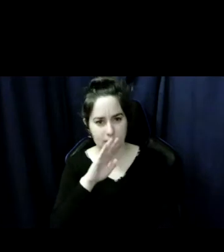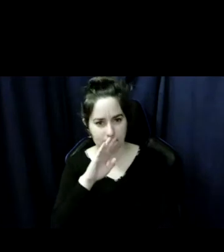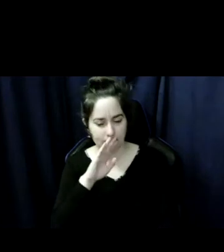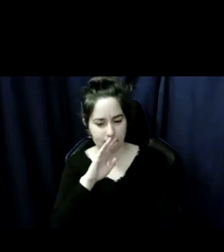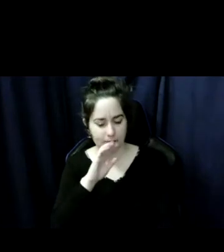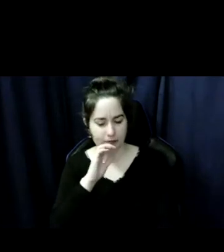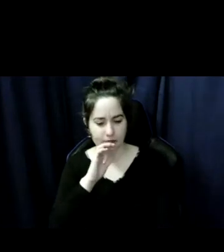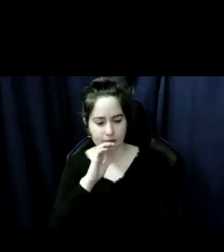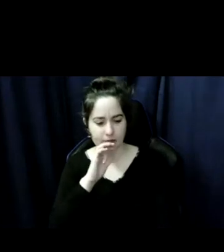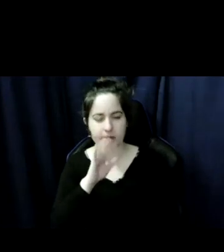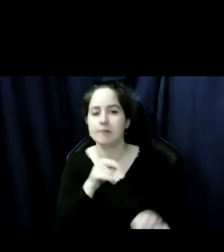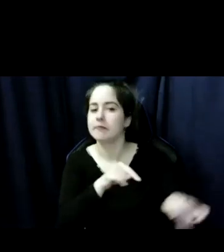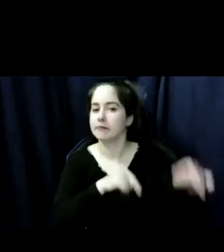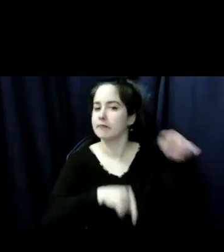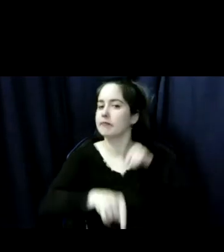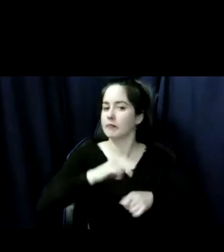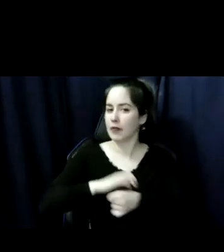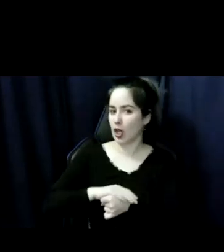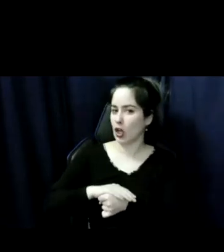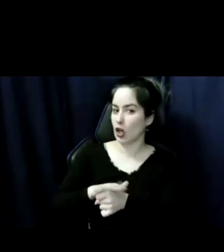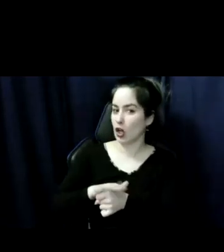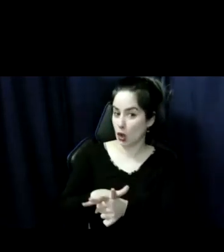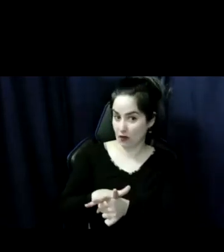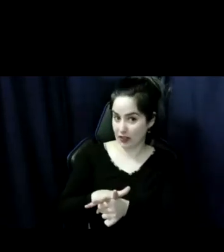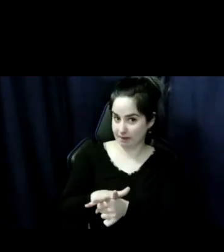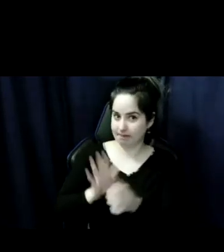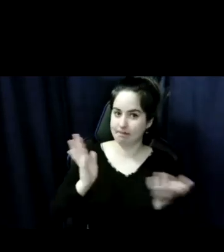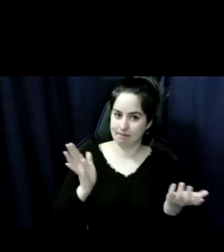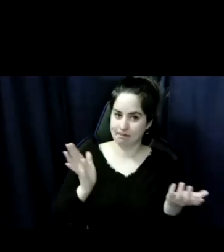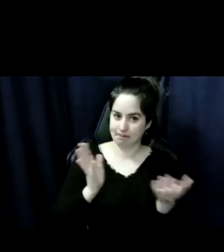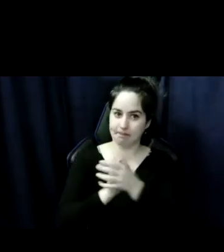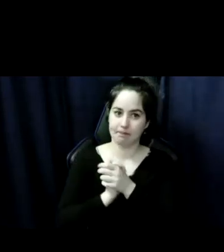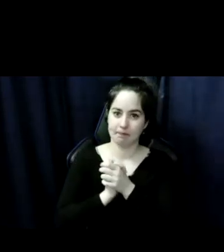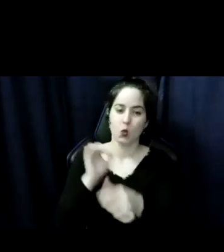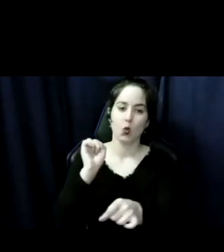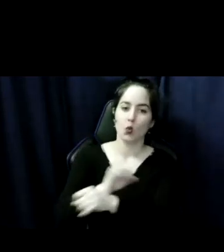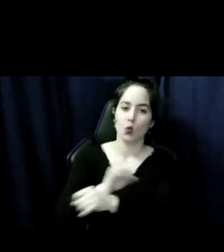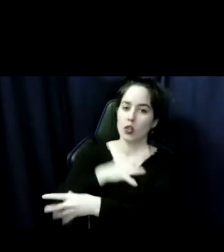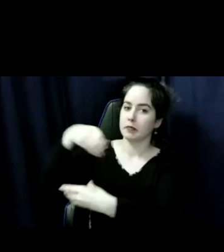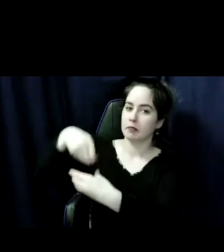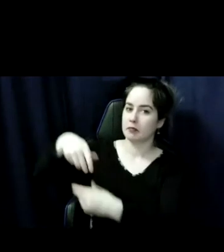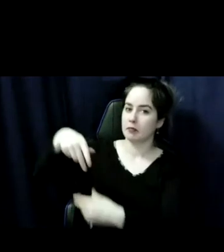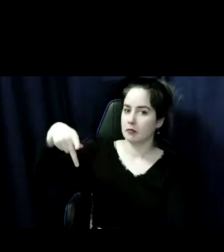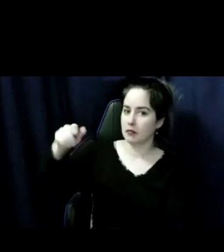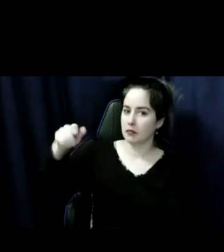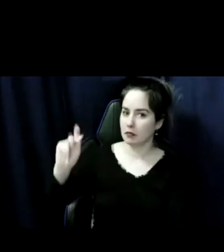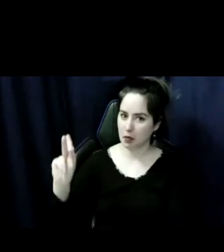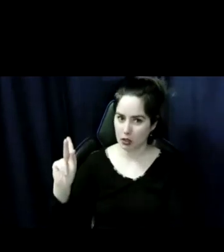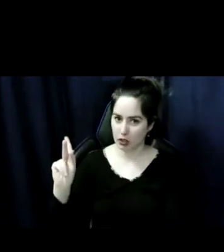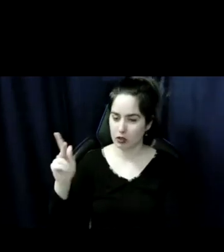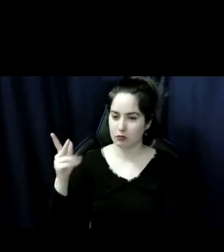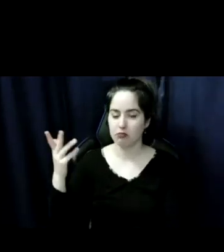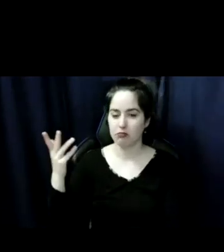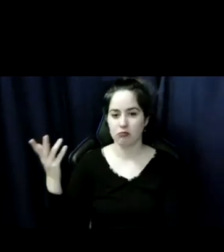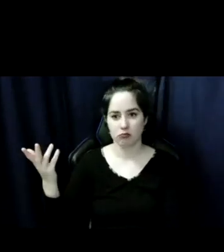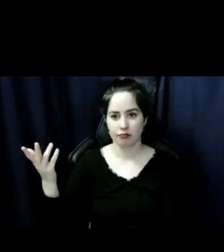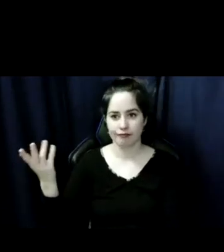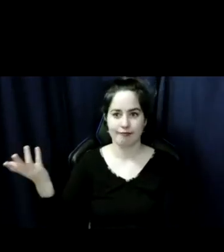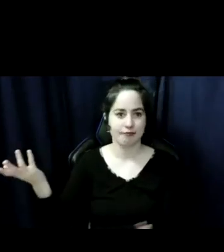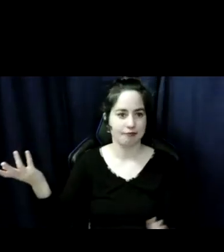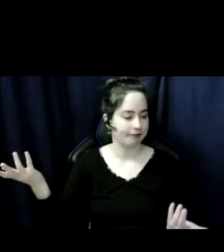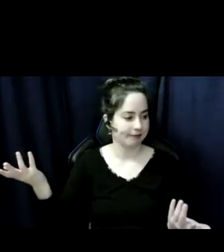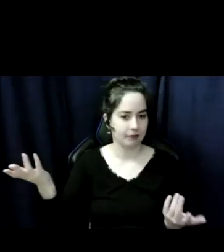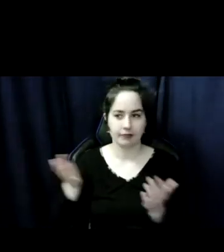going back to COVID and working in the park. We're clearly going to have